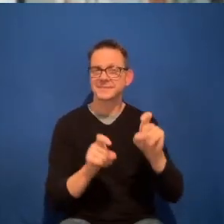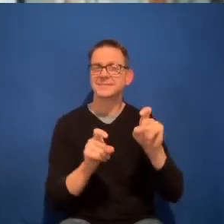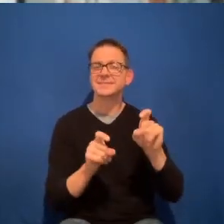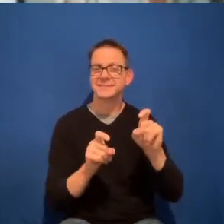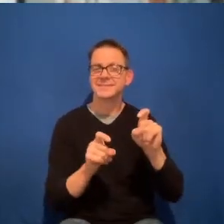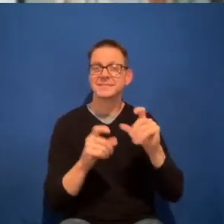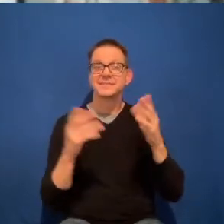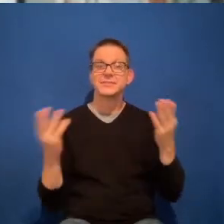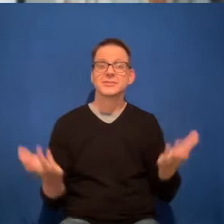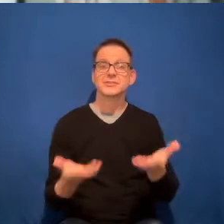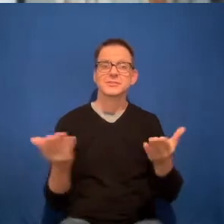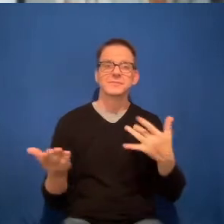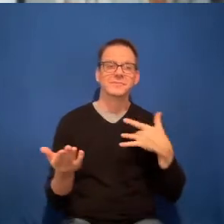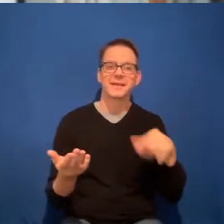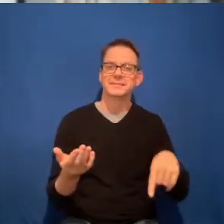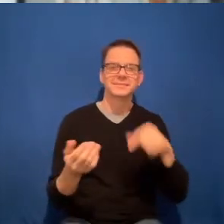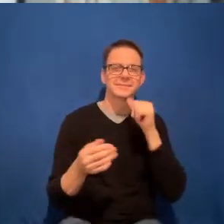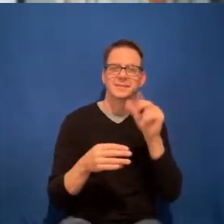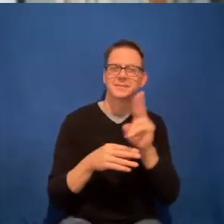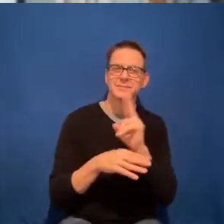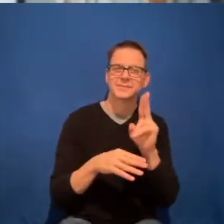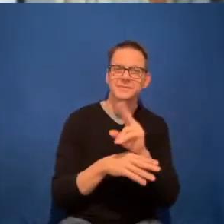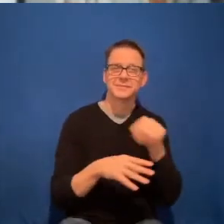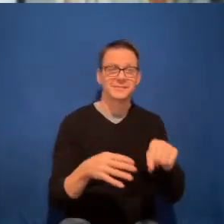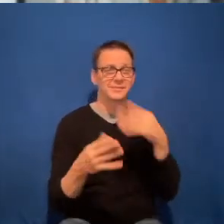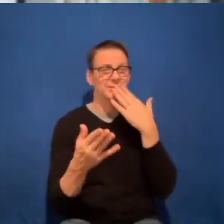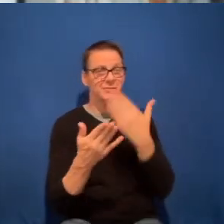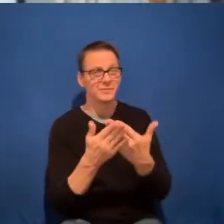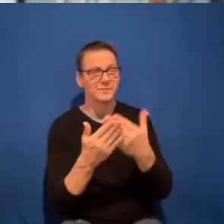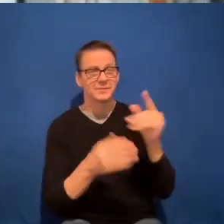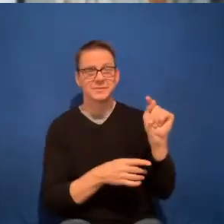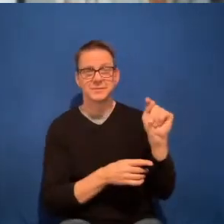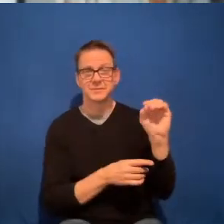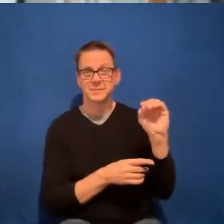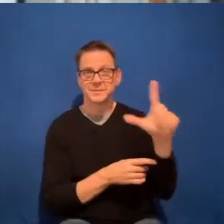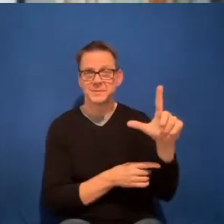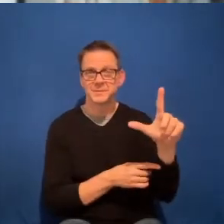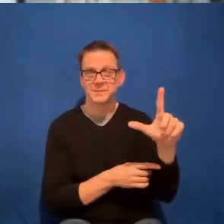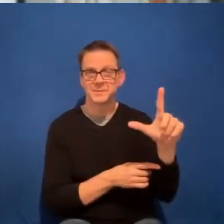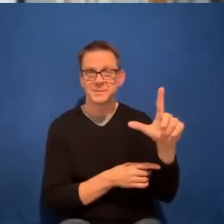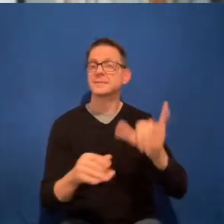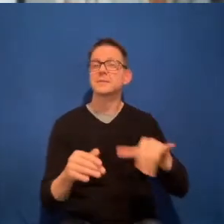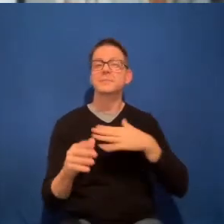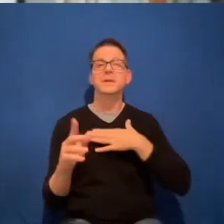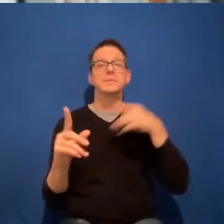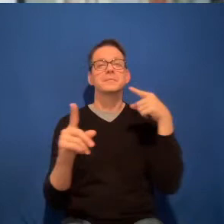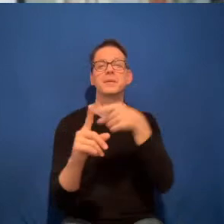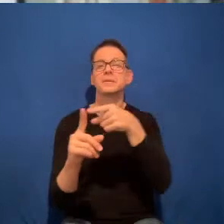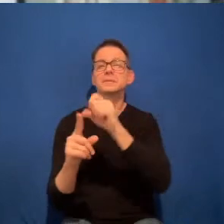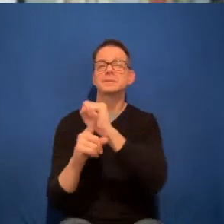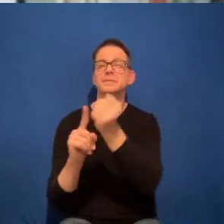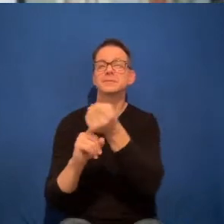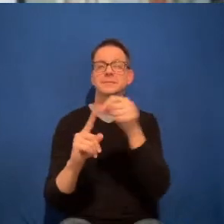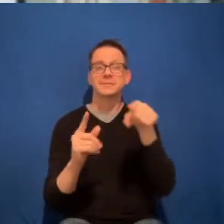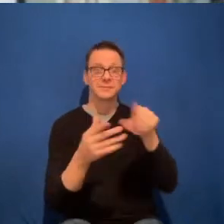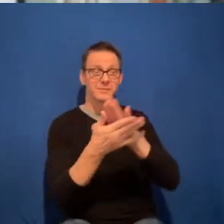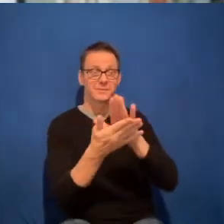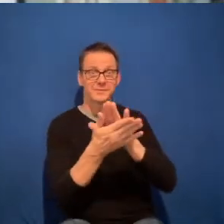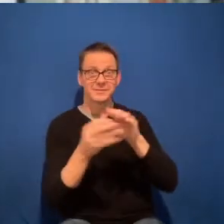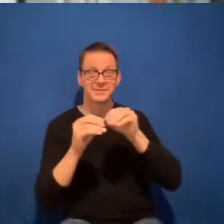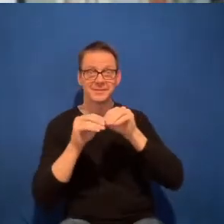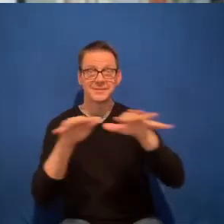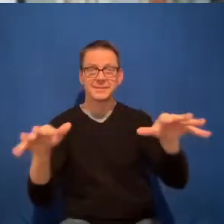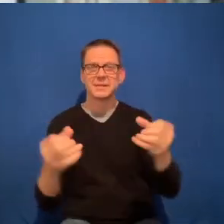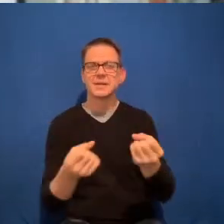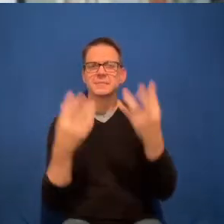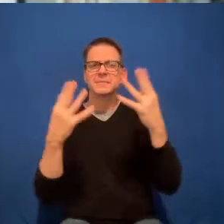They're really good tools, especially in specific situations. I could see them being used in school outbreaks to minimize the amount of kids that have to